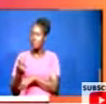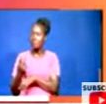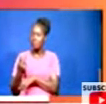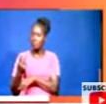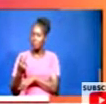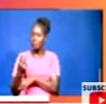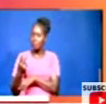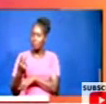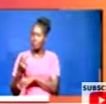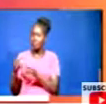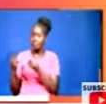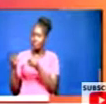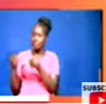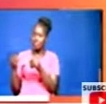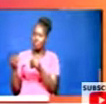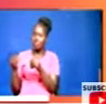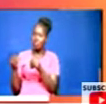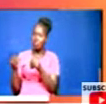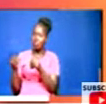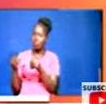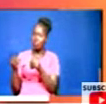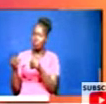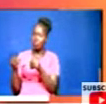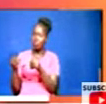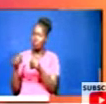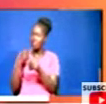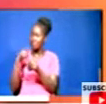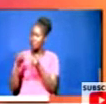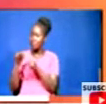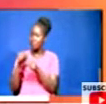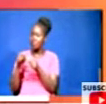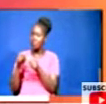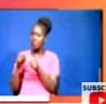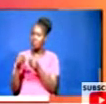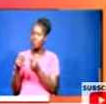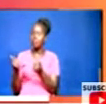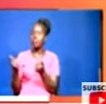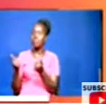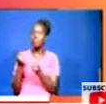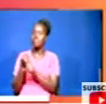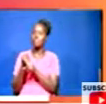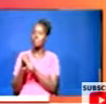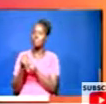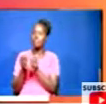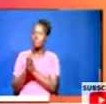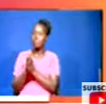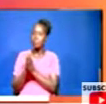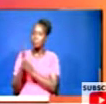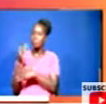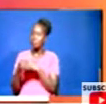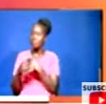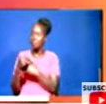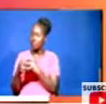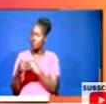the issue of fertilizer, he has talked about a solution of working with neighbors,